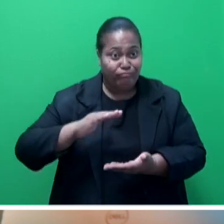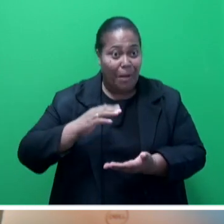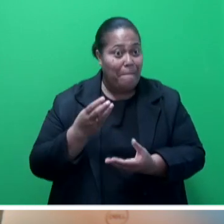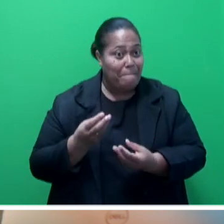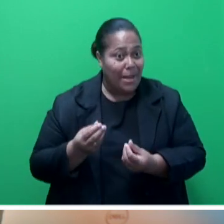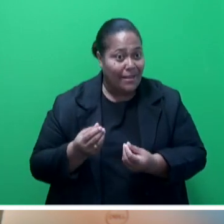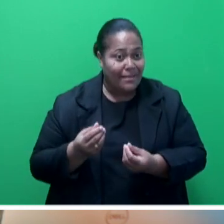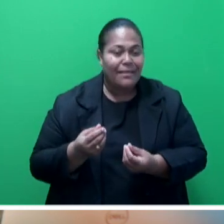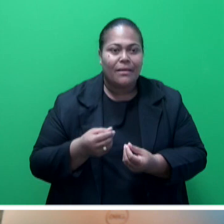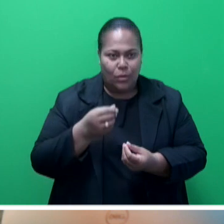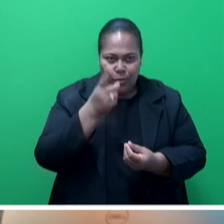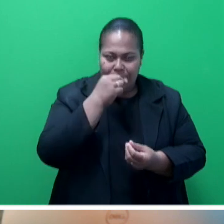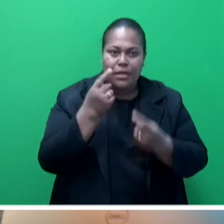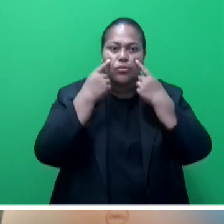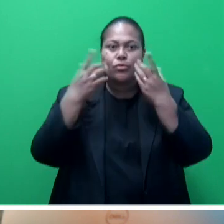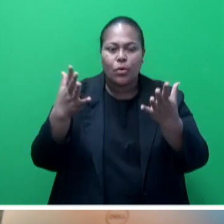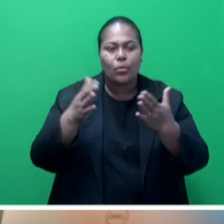system will demonstrate